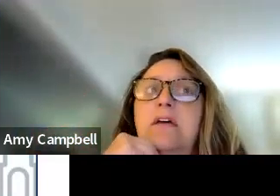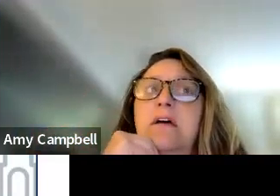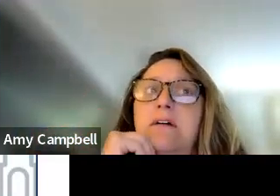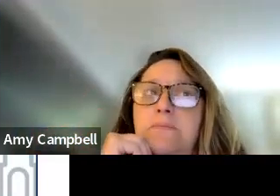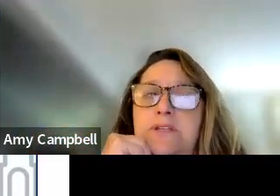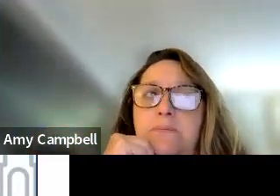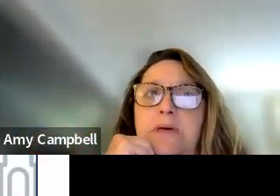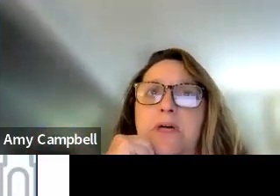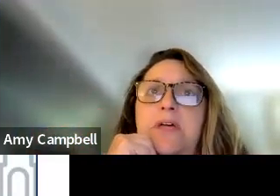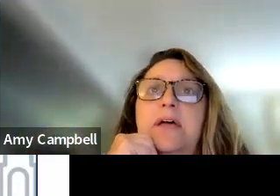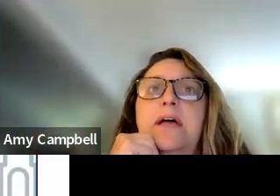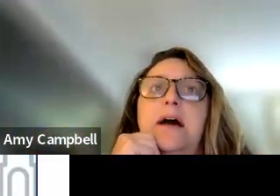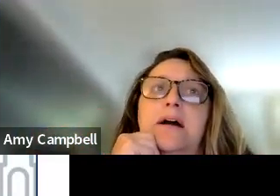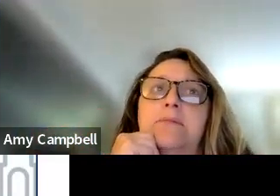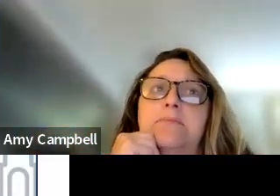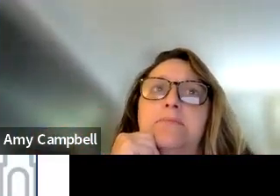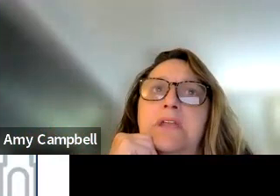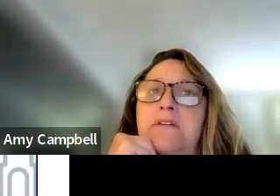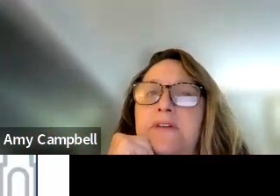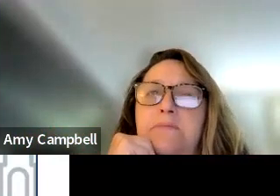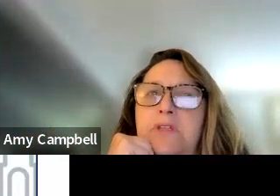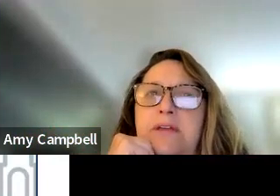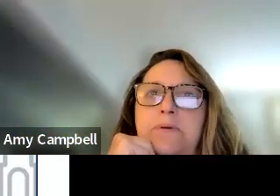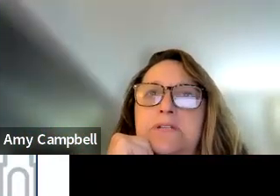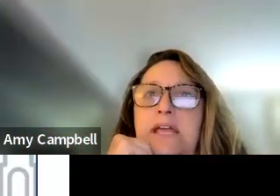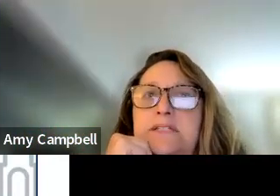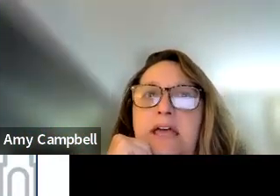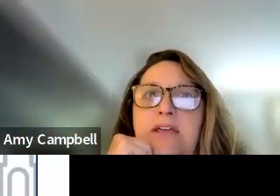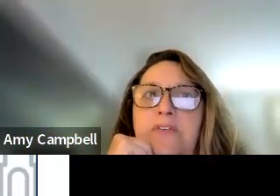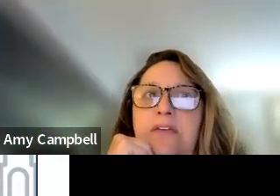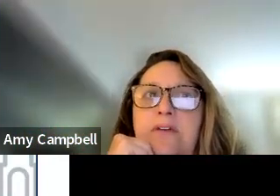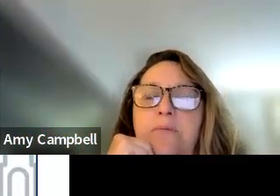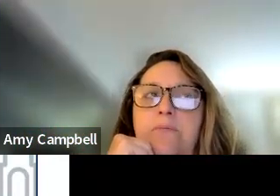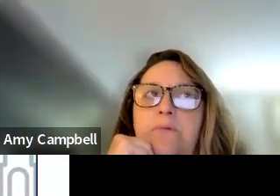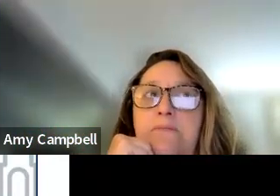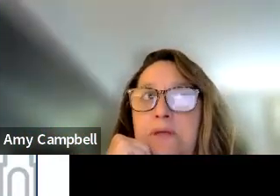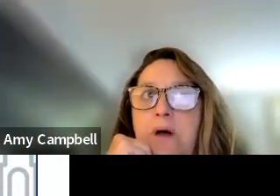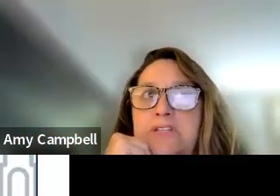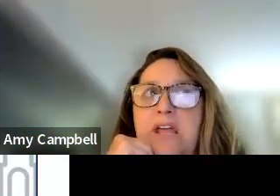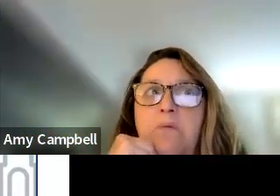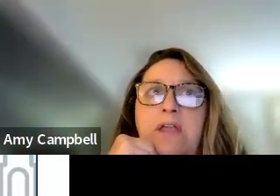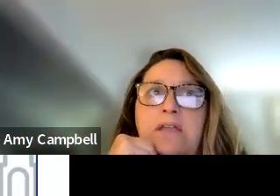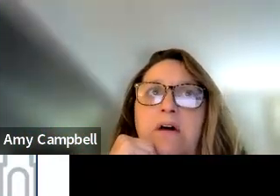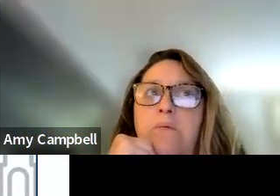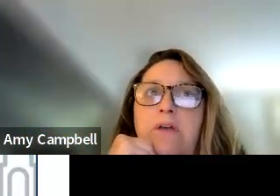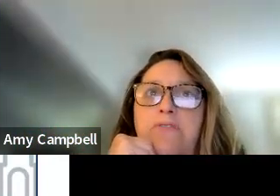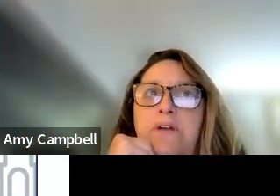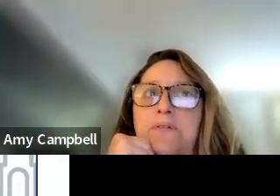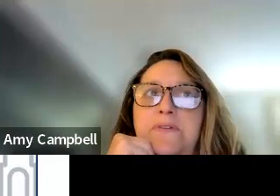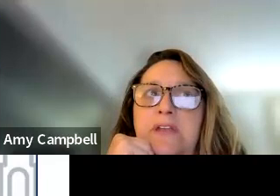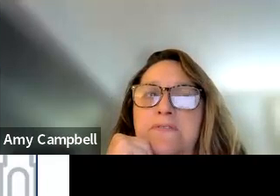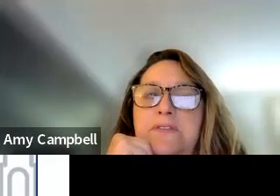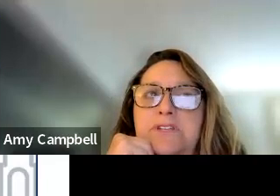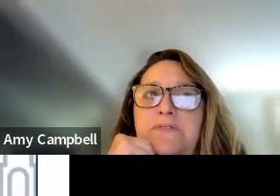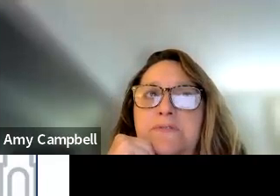section of a budget bill. But none of them really pertain to anything that we've been watching. One dealt with